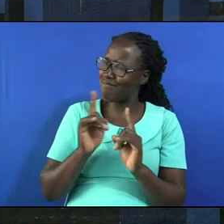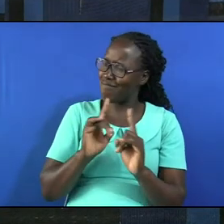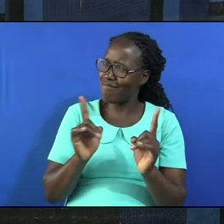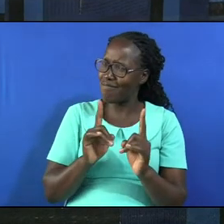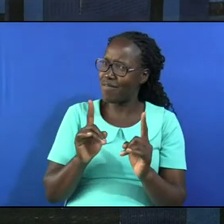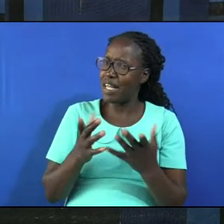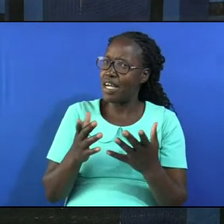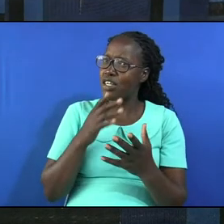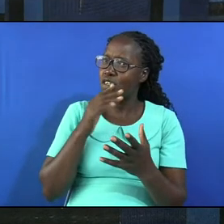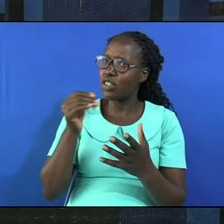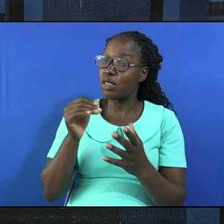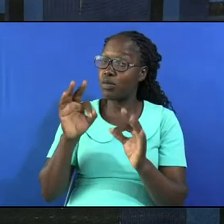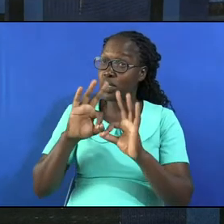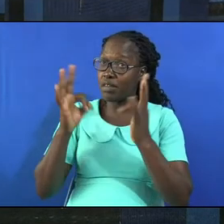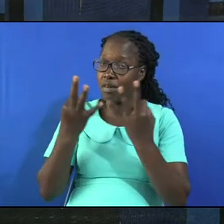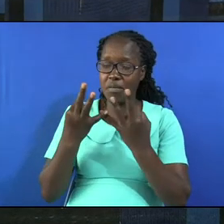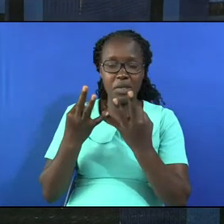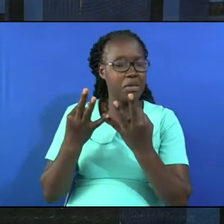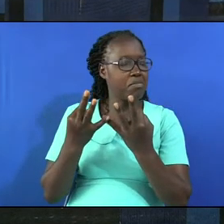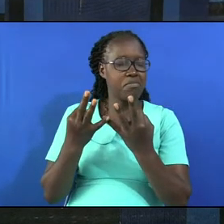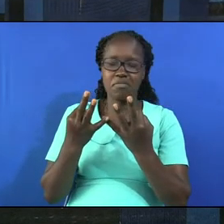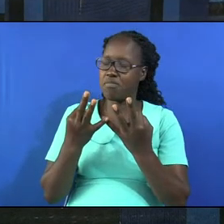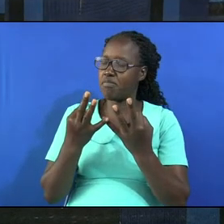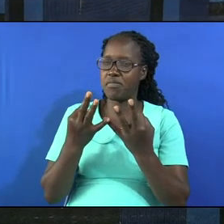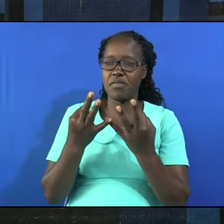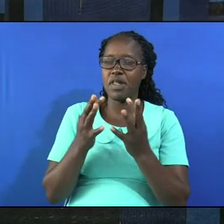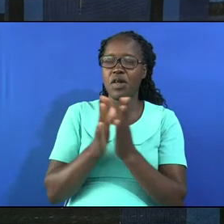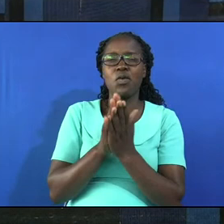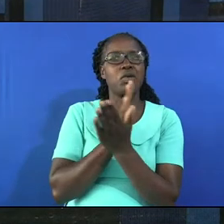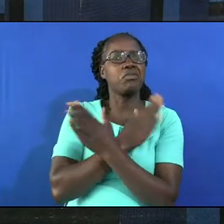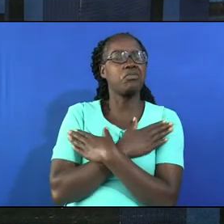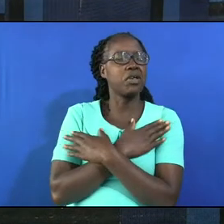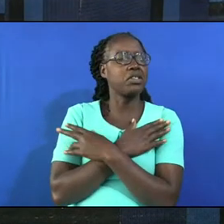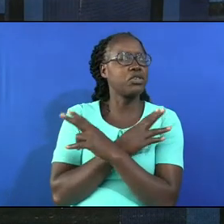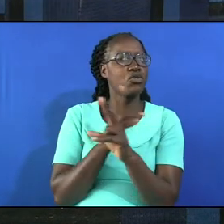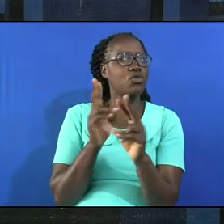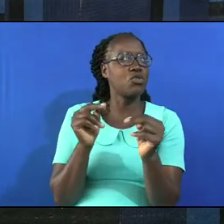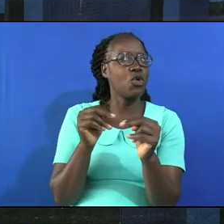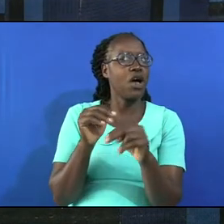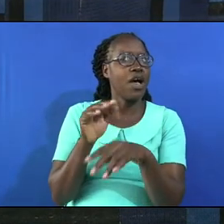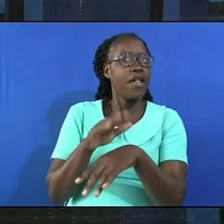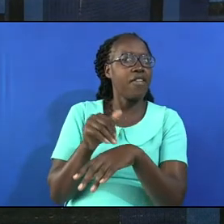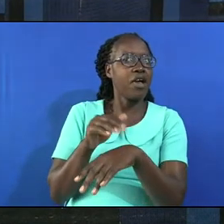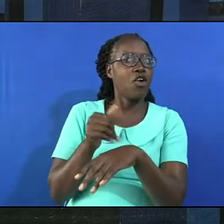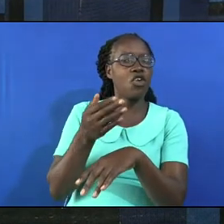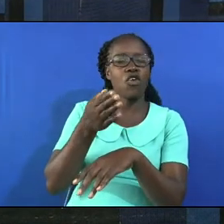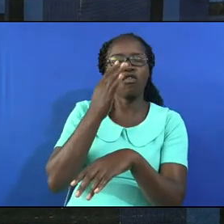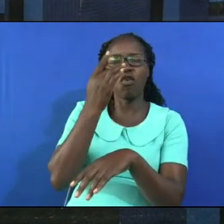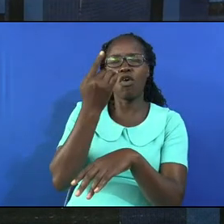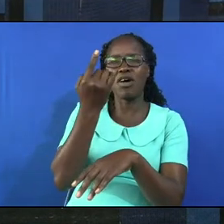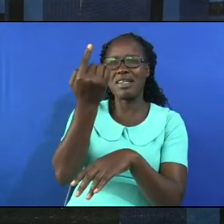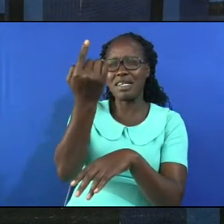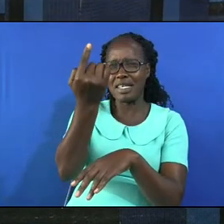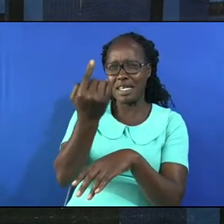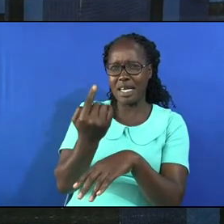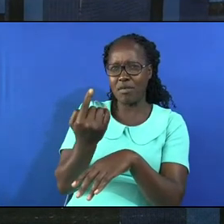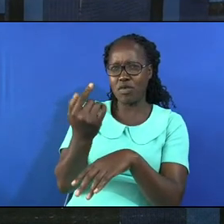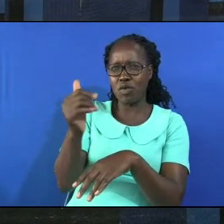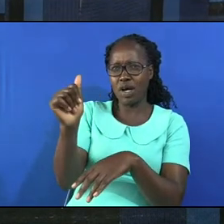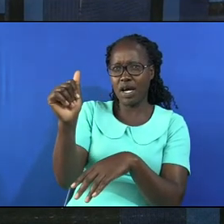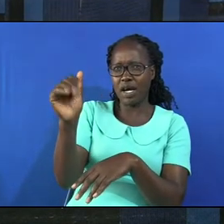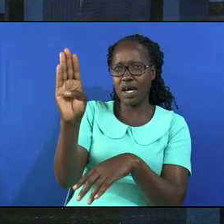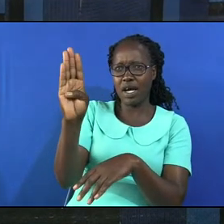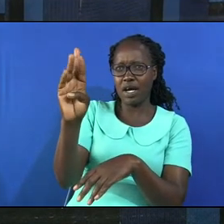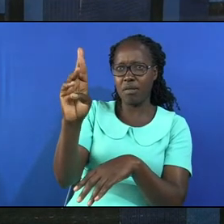Not Abraham and his family. Not Abraham and his friends. The call of God came to Abraham